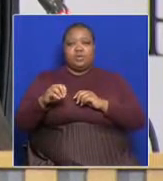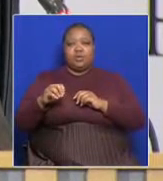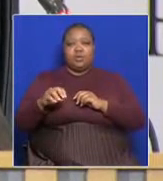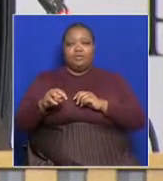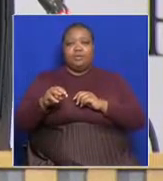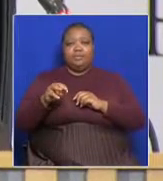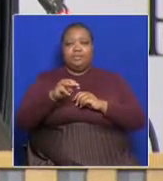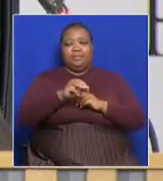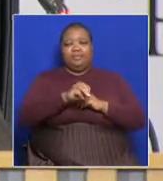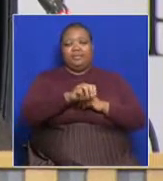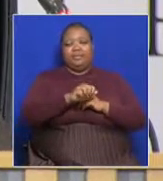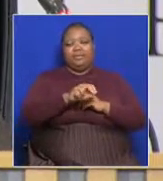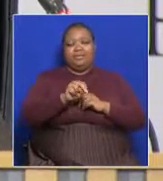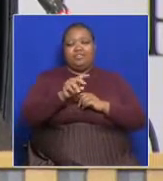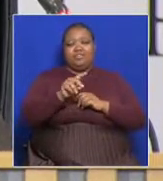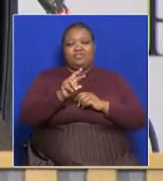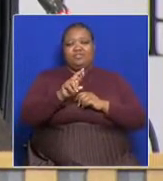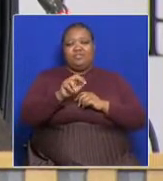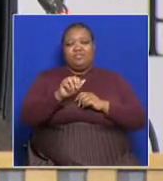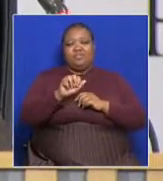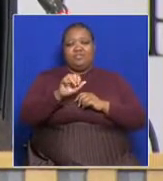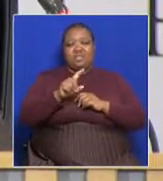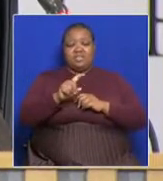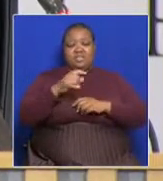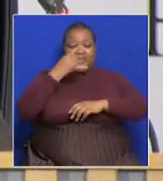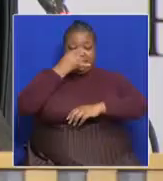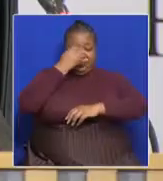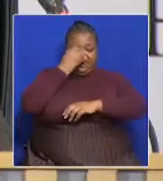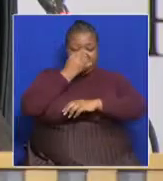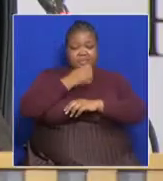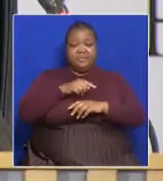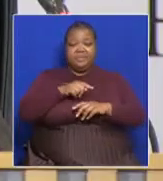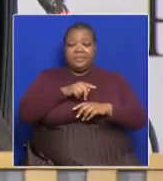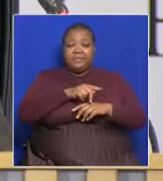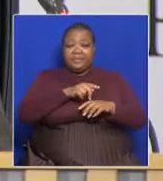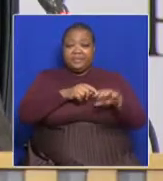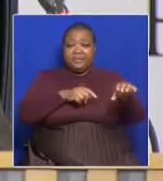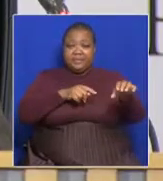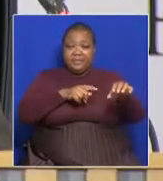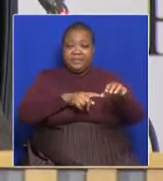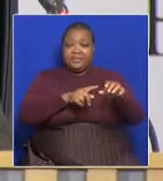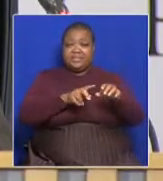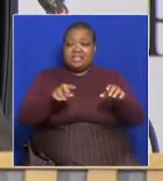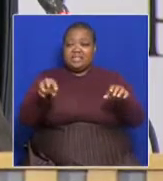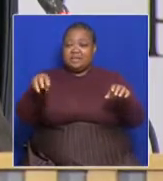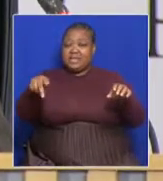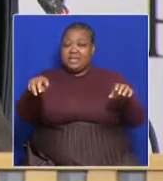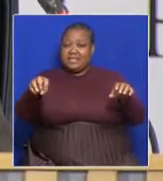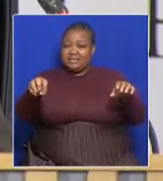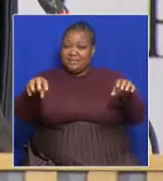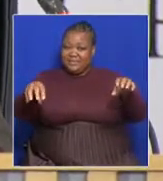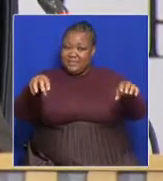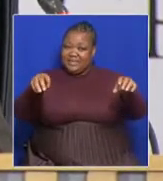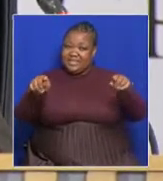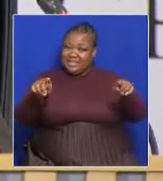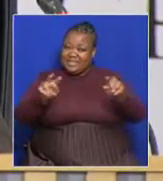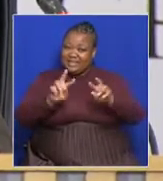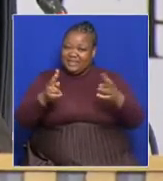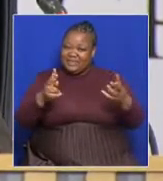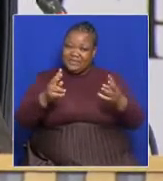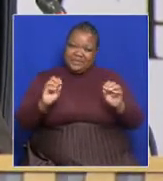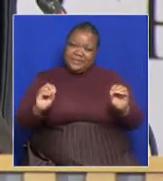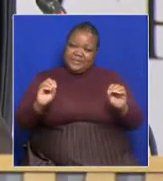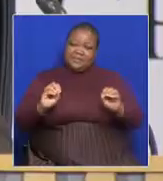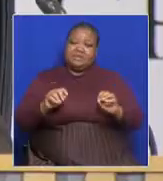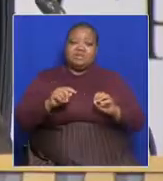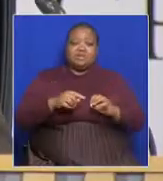different to our scenario here at Port Shepstone. We're sitting with a whole consignment of drugs. The lab doesn't have